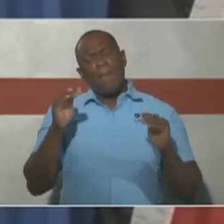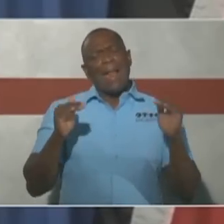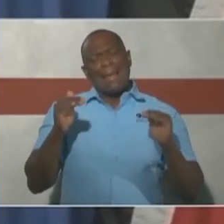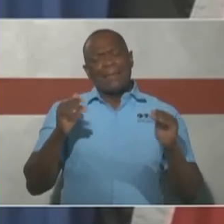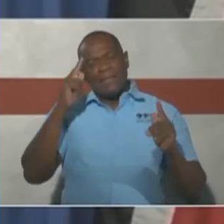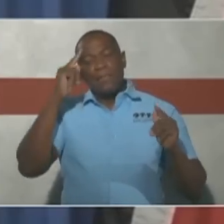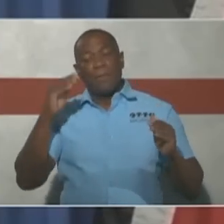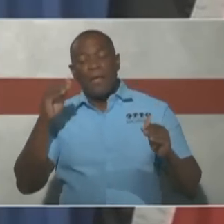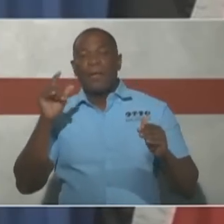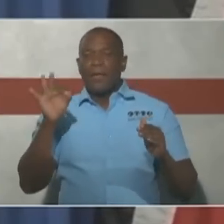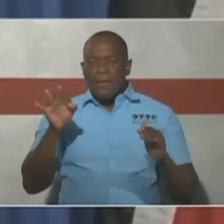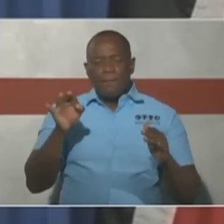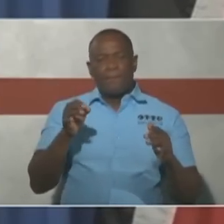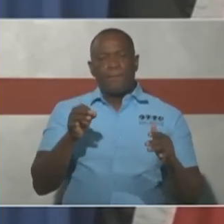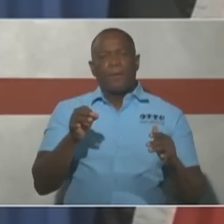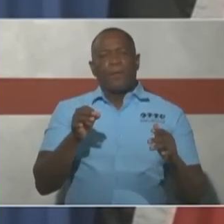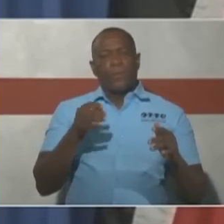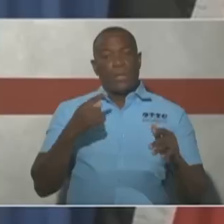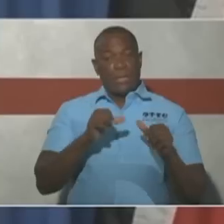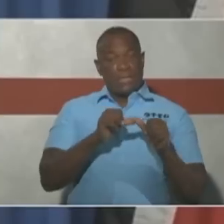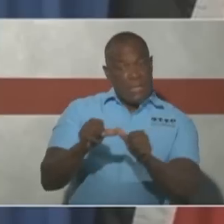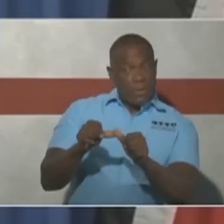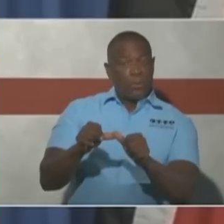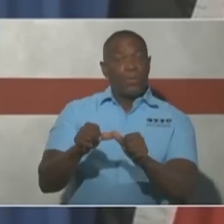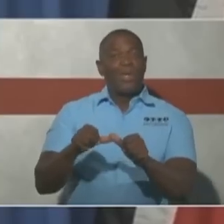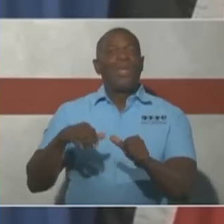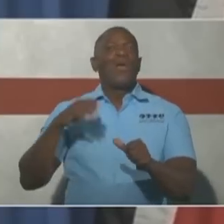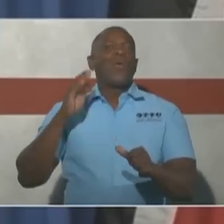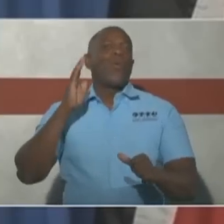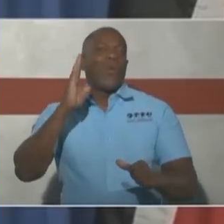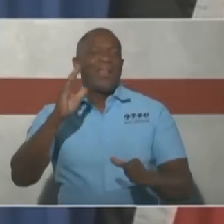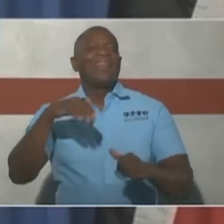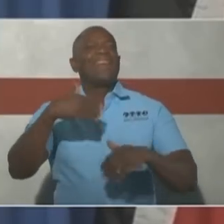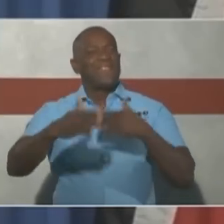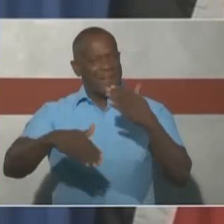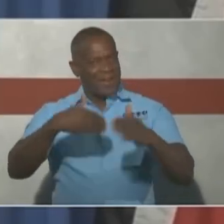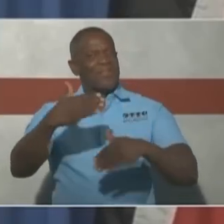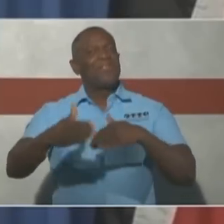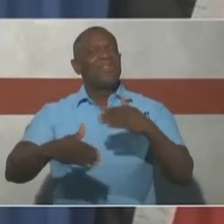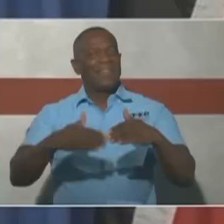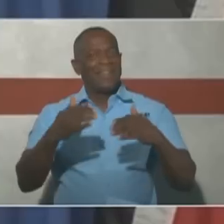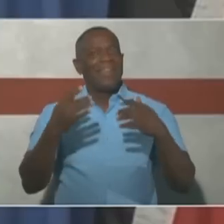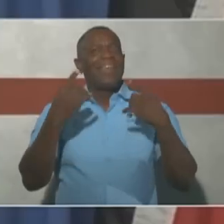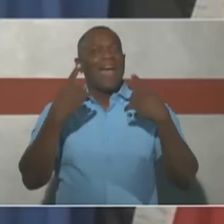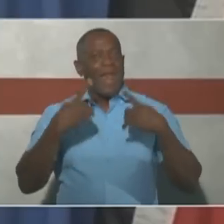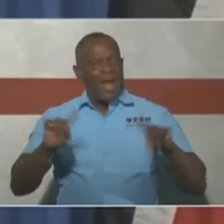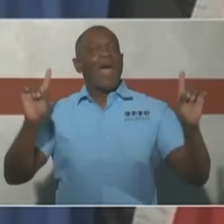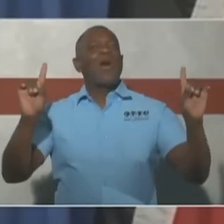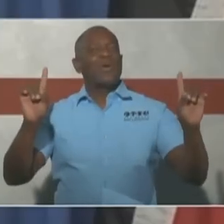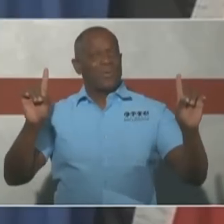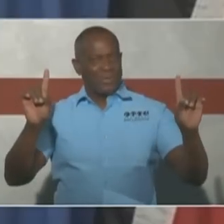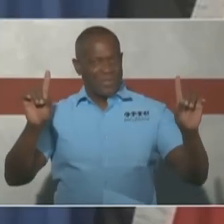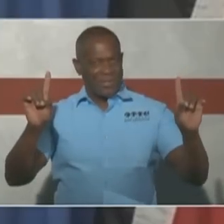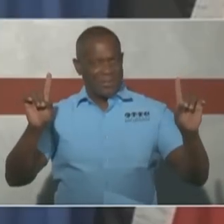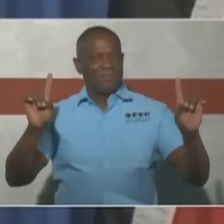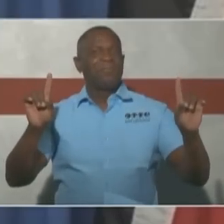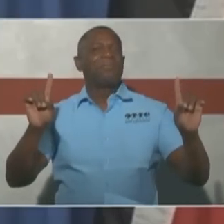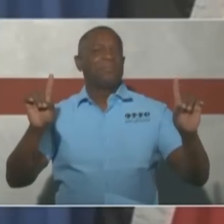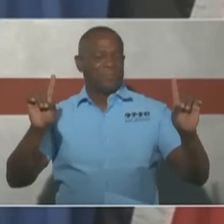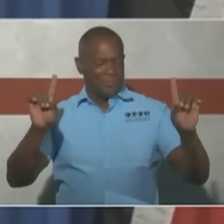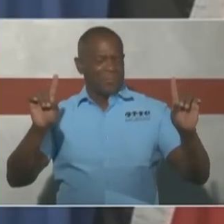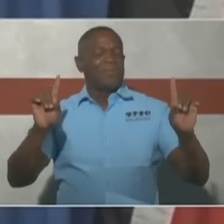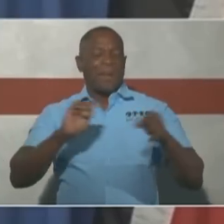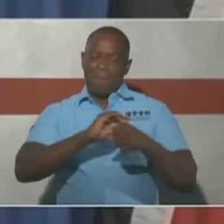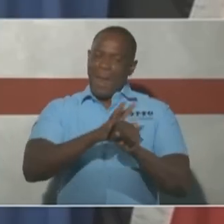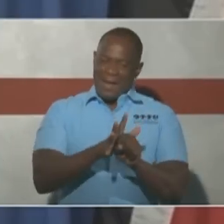had continued that way, that we could have just moved towards the time when we would have